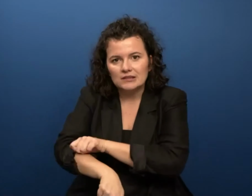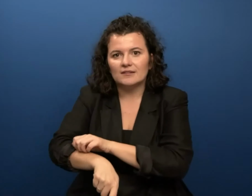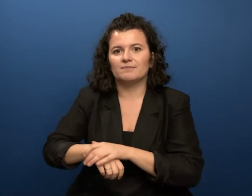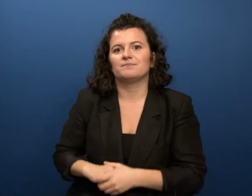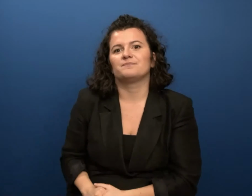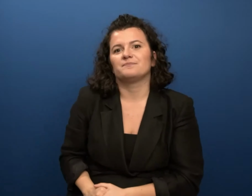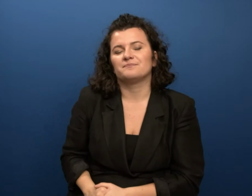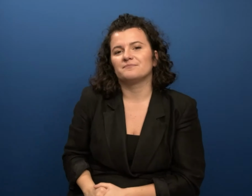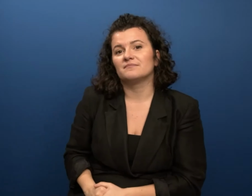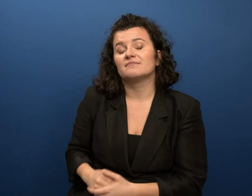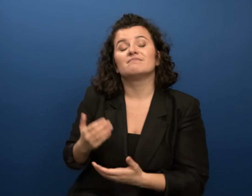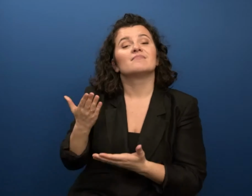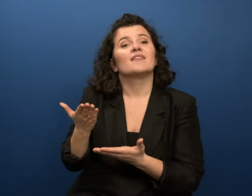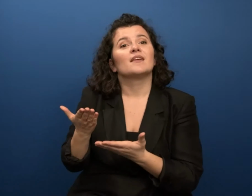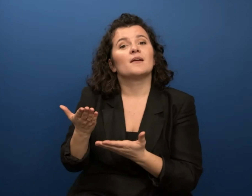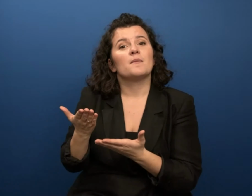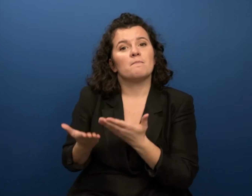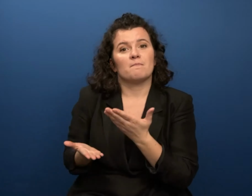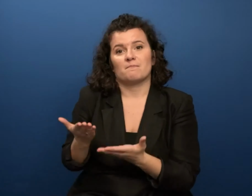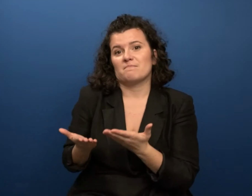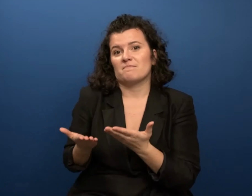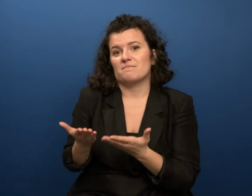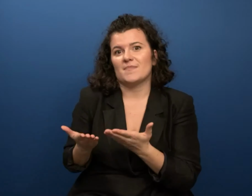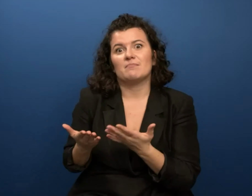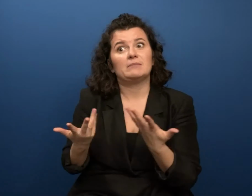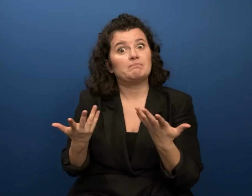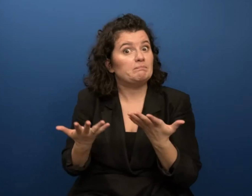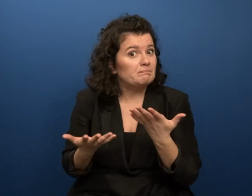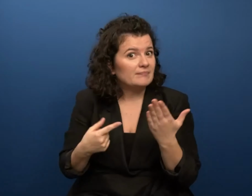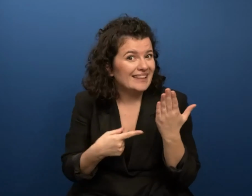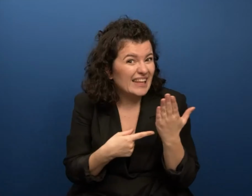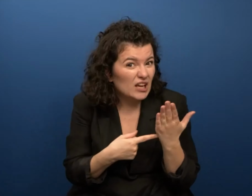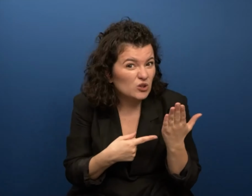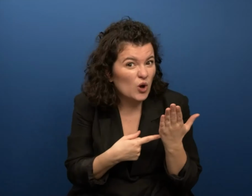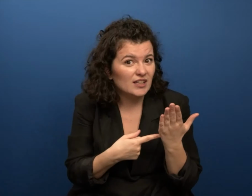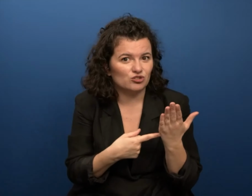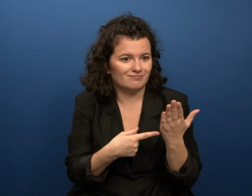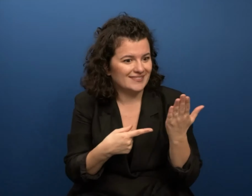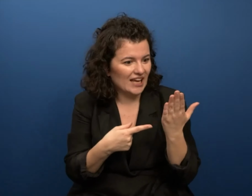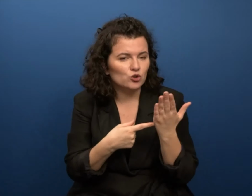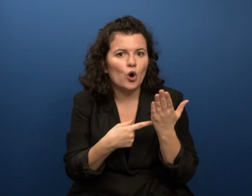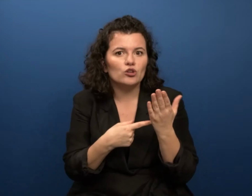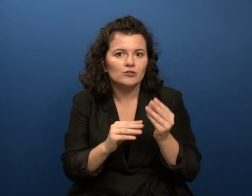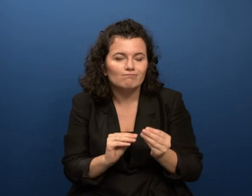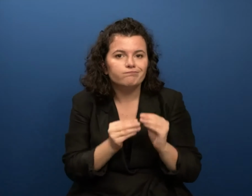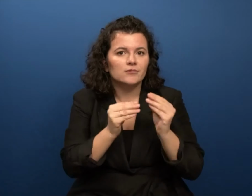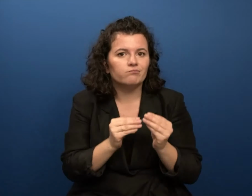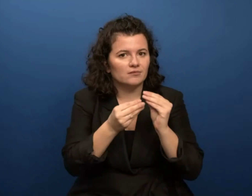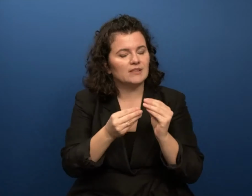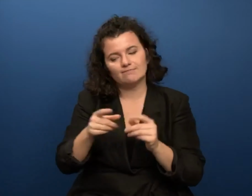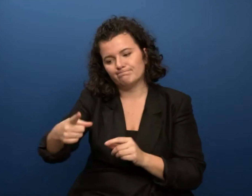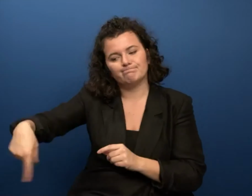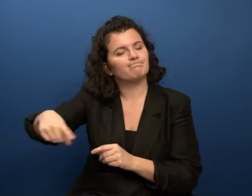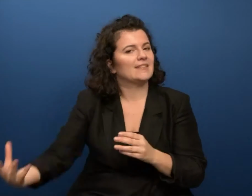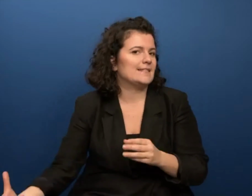the technology and that quest for the need to get us involved in the process,